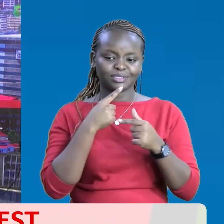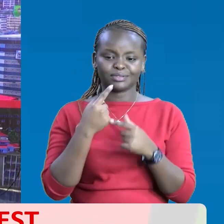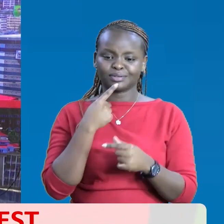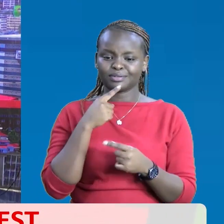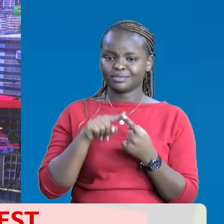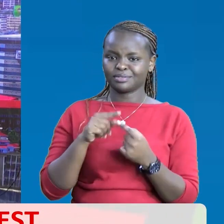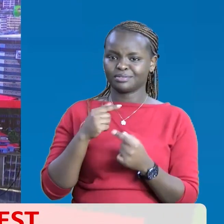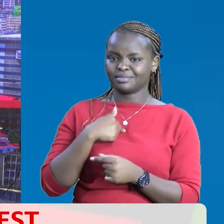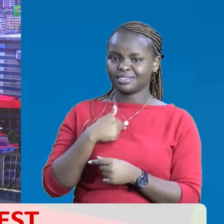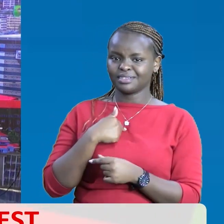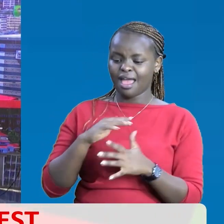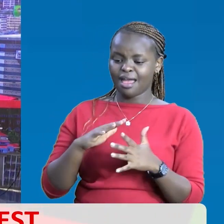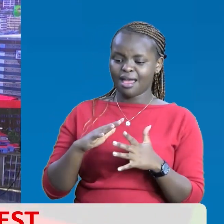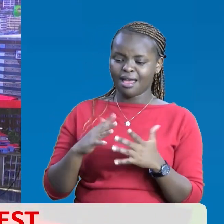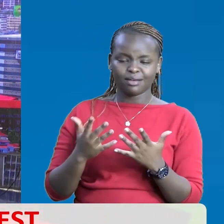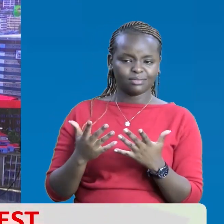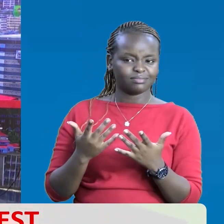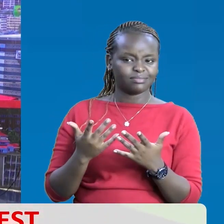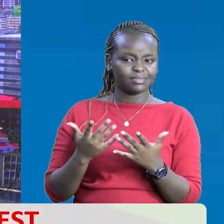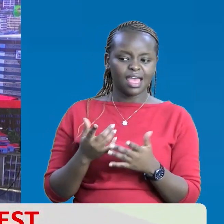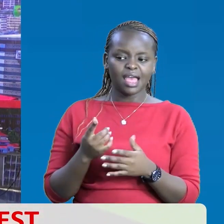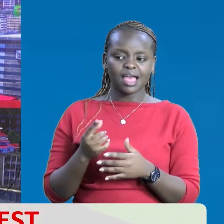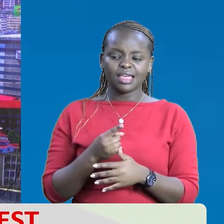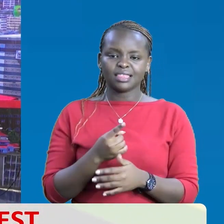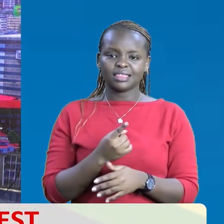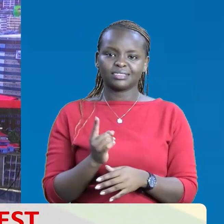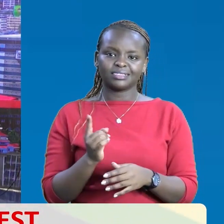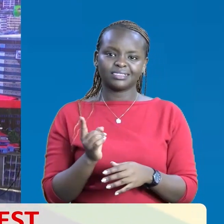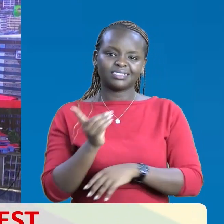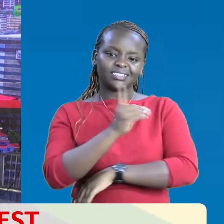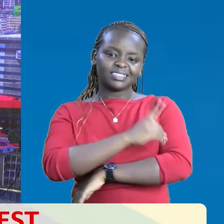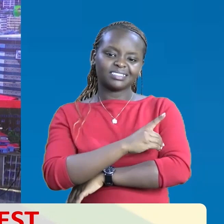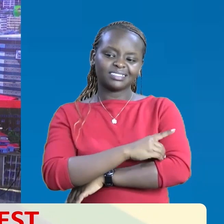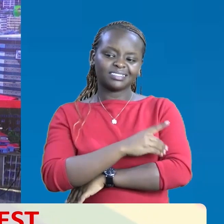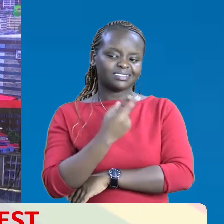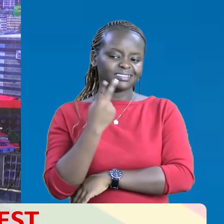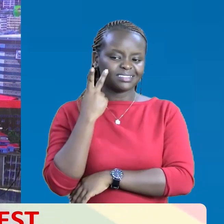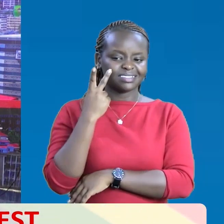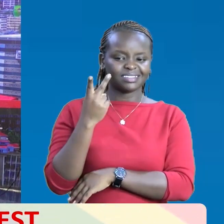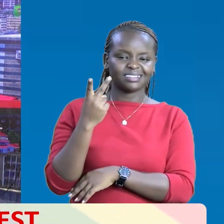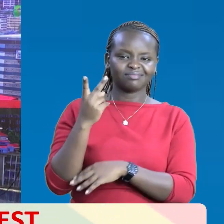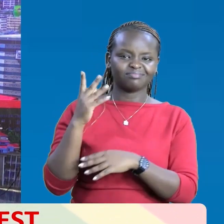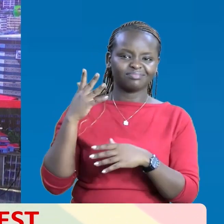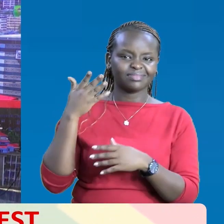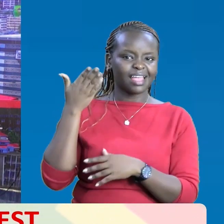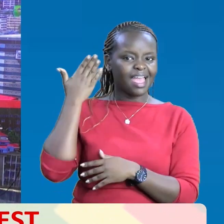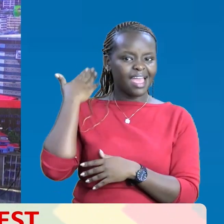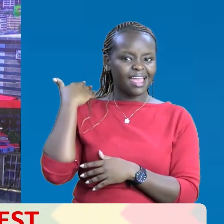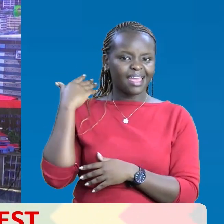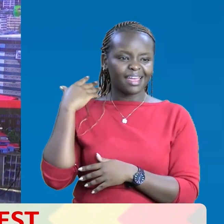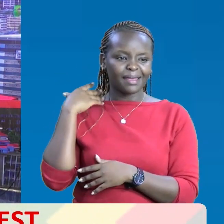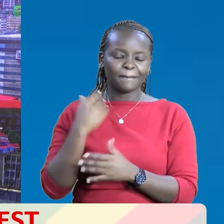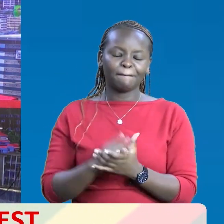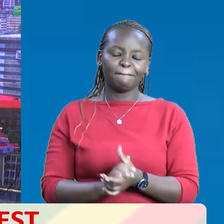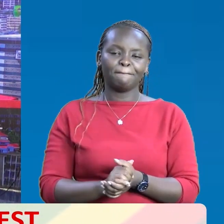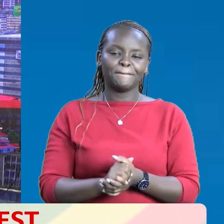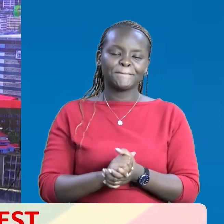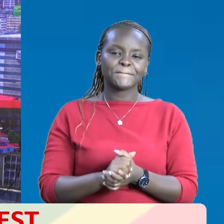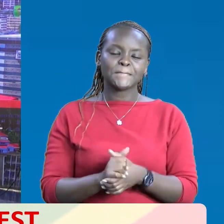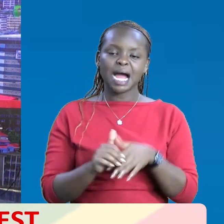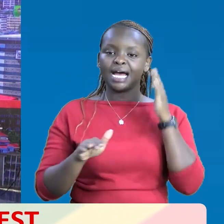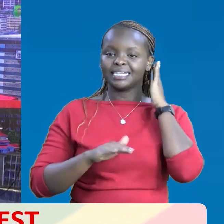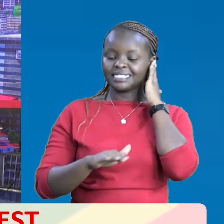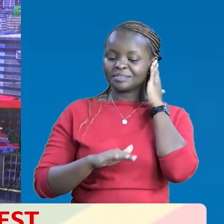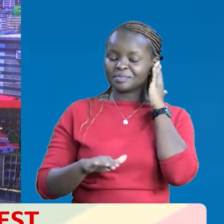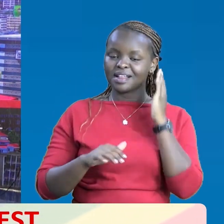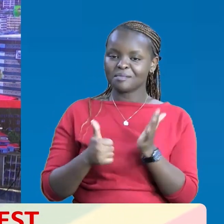uko hivi? Mbona siku hizi naona ni kama Billy Boy rada jo. Niona umeachilia mtu wangu. Rada ni gani? Unapata SMOLLLET jo nini